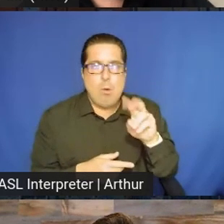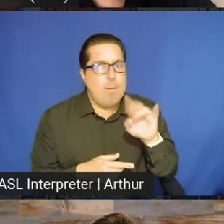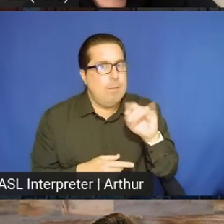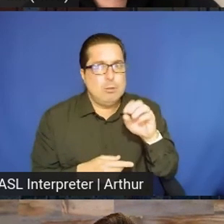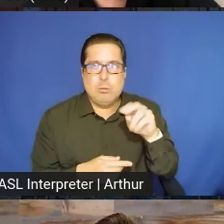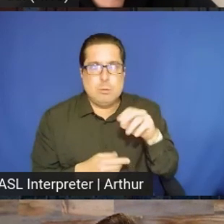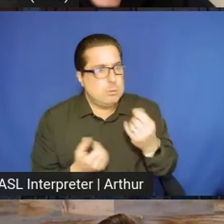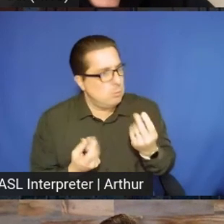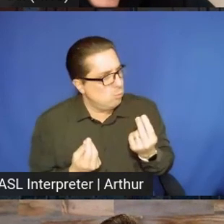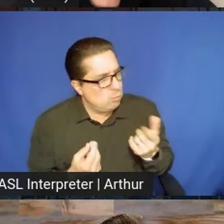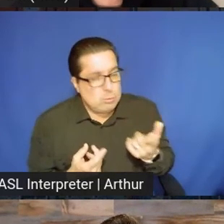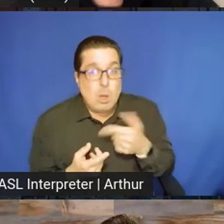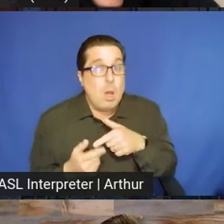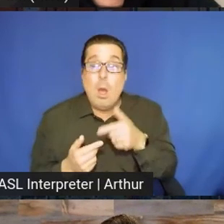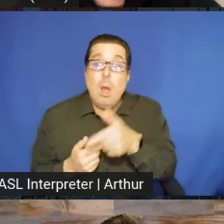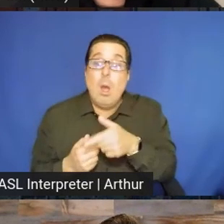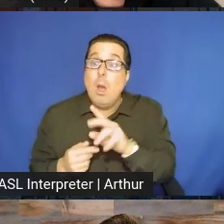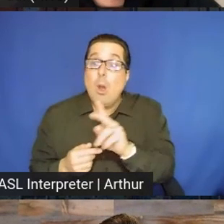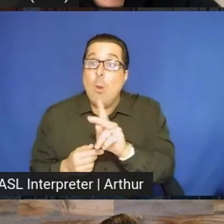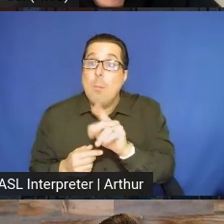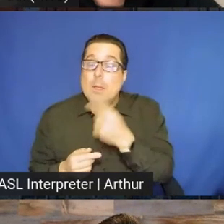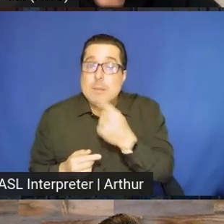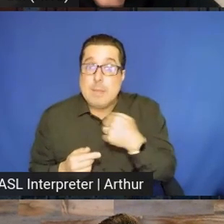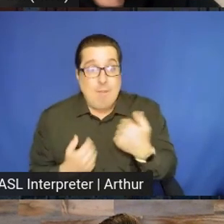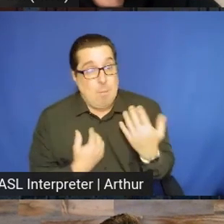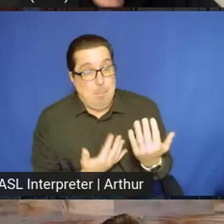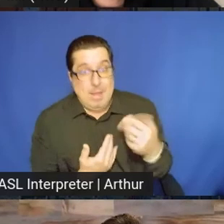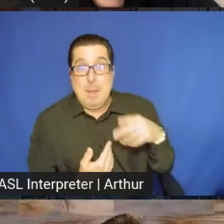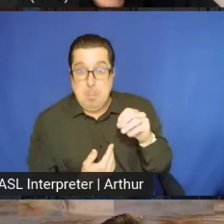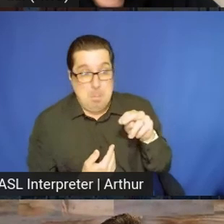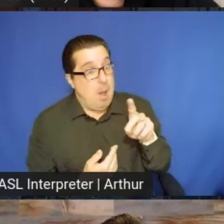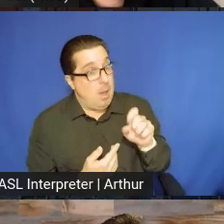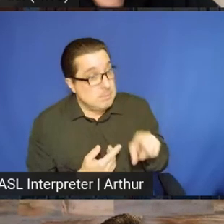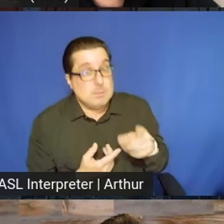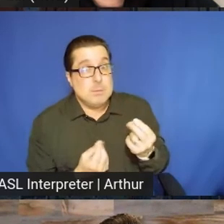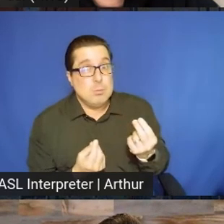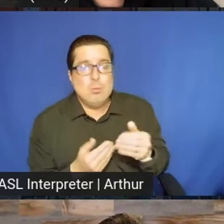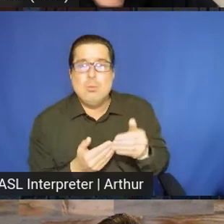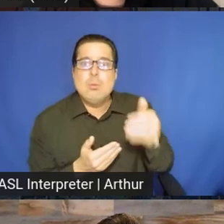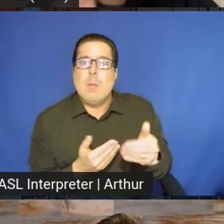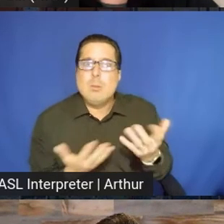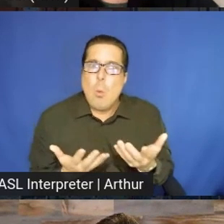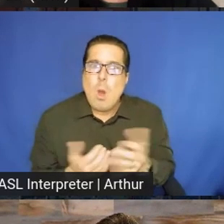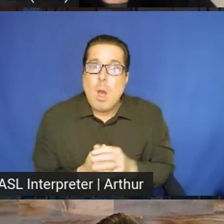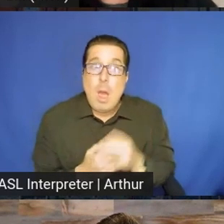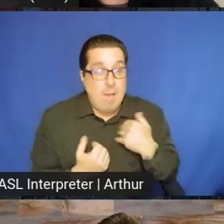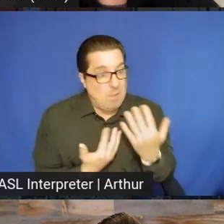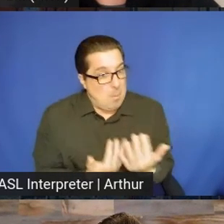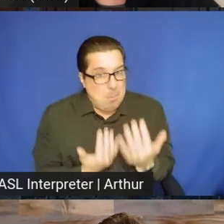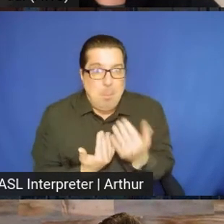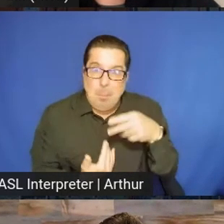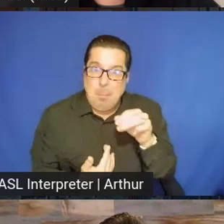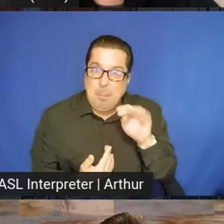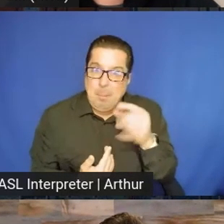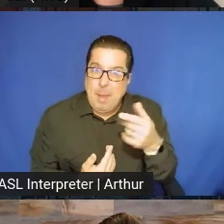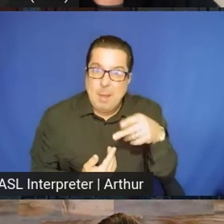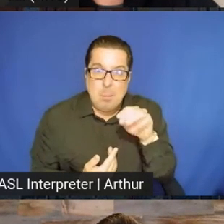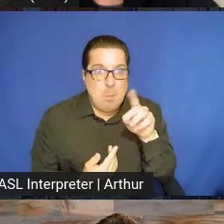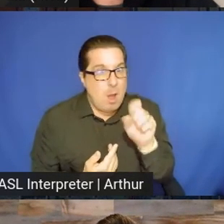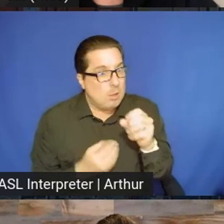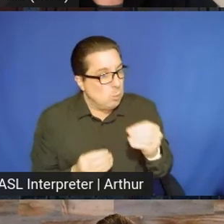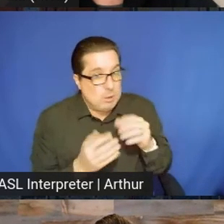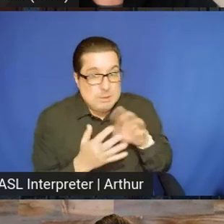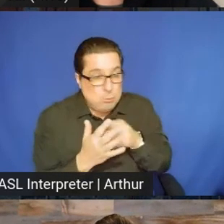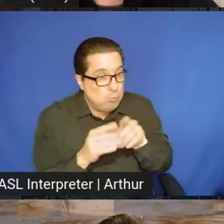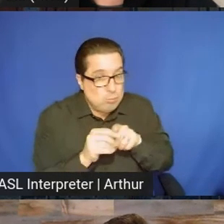going to say, all right, well, I see these pending pods. Now what do I do? If there's these pending pods and it has nowhere to schedule them, it's going to reach out to the